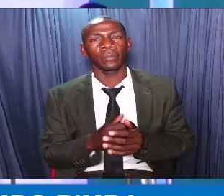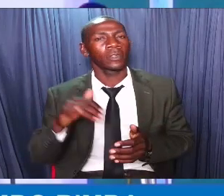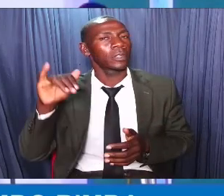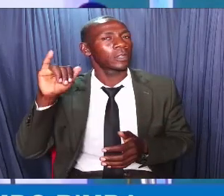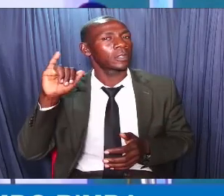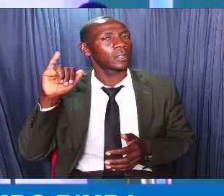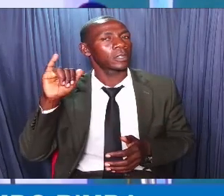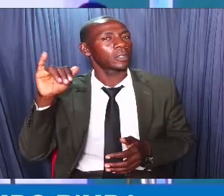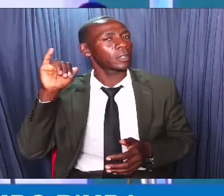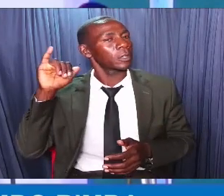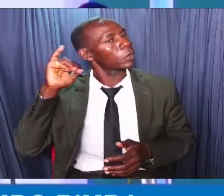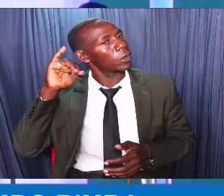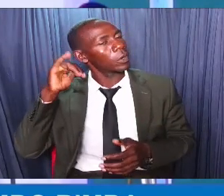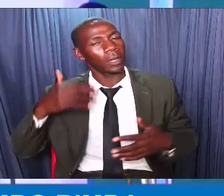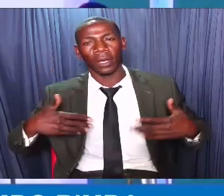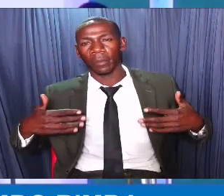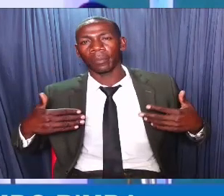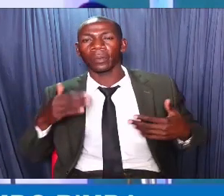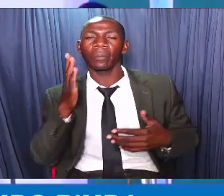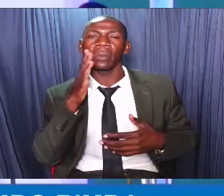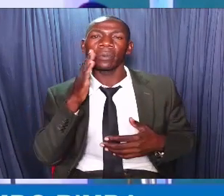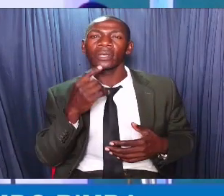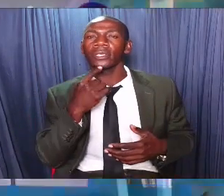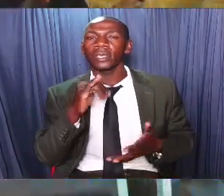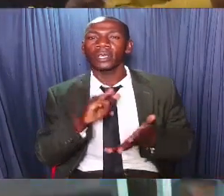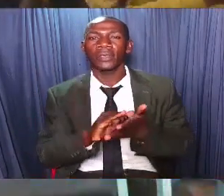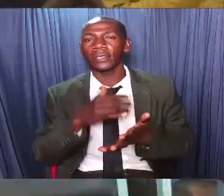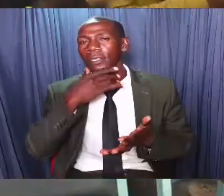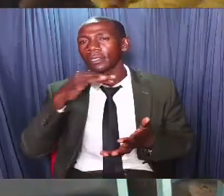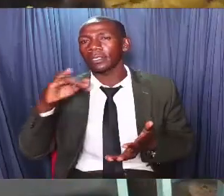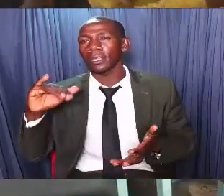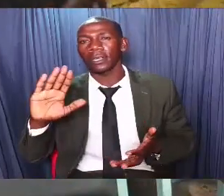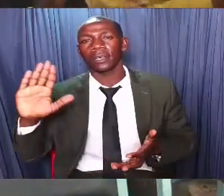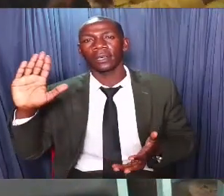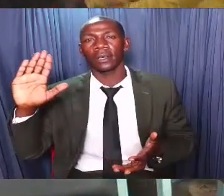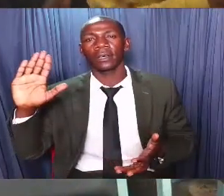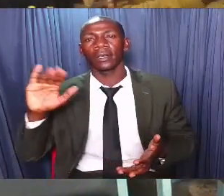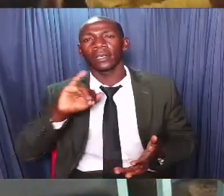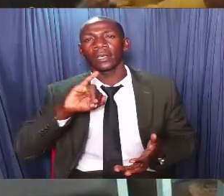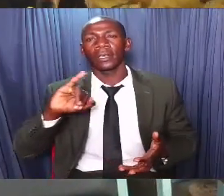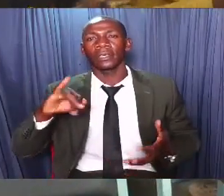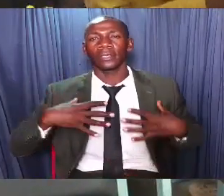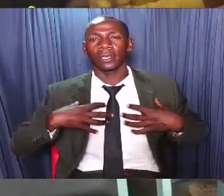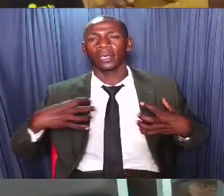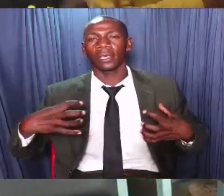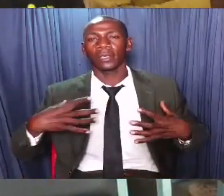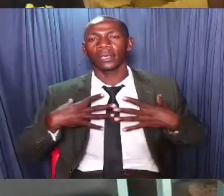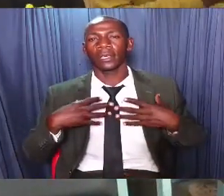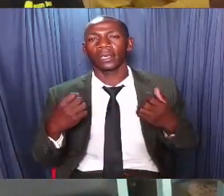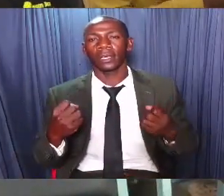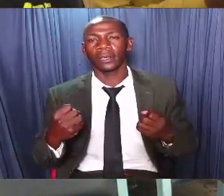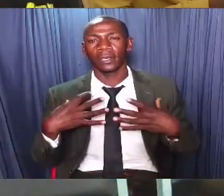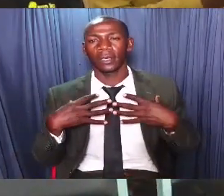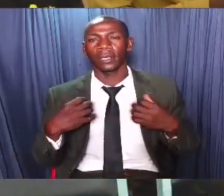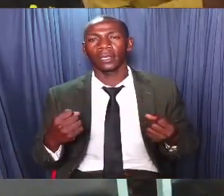akapiga simu ana furaha mama. Yesterday she called very happy the mother. Anasema mwana huyo. She said the child. Ni mzima, ni mzima, ni mzima,